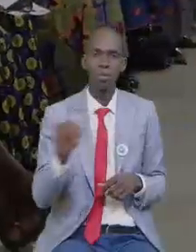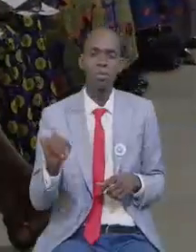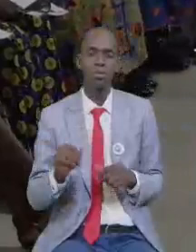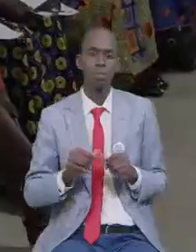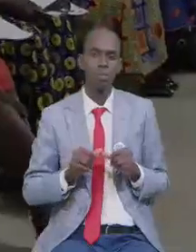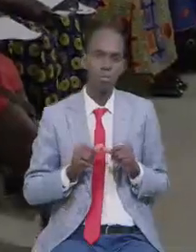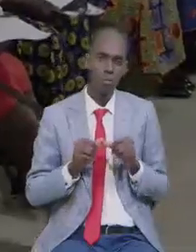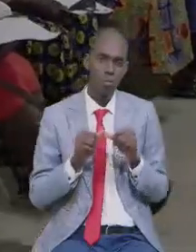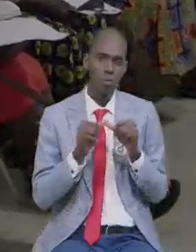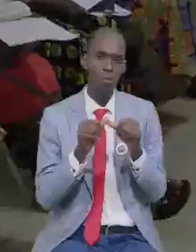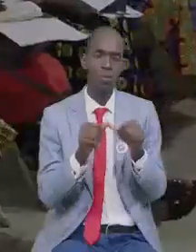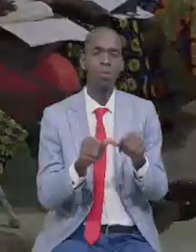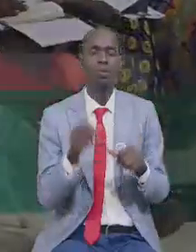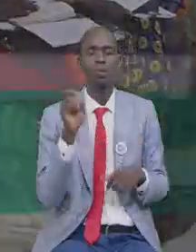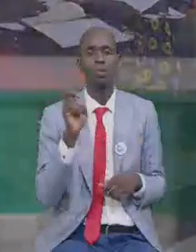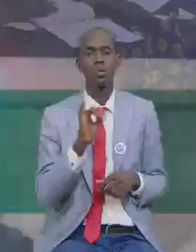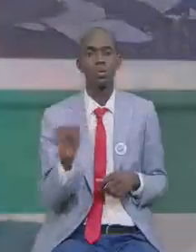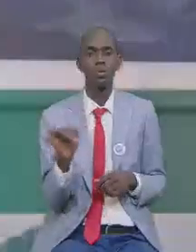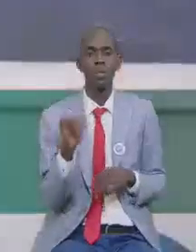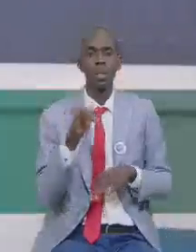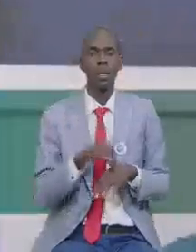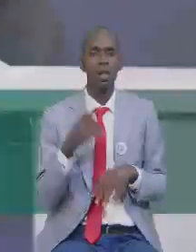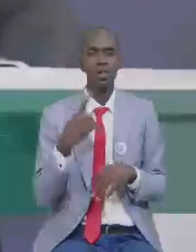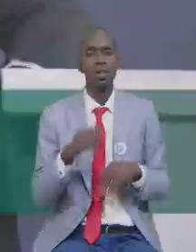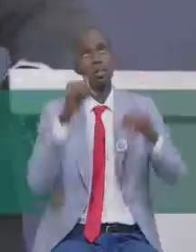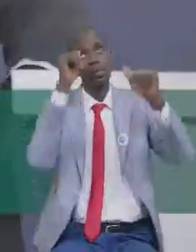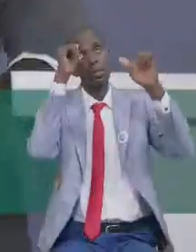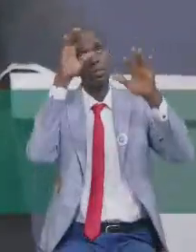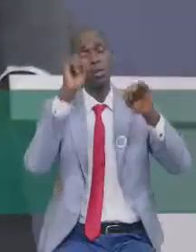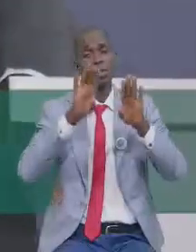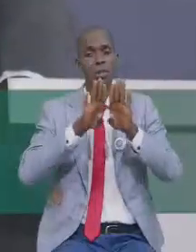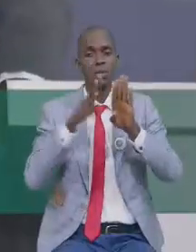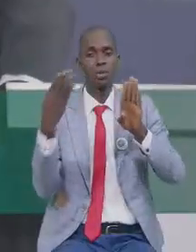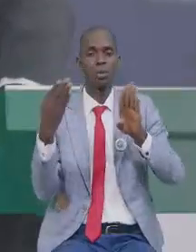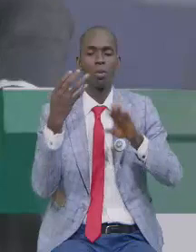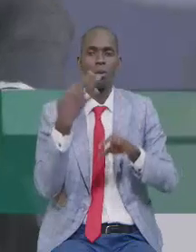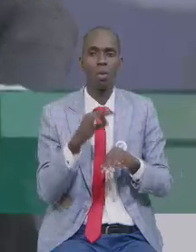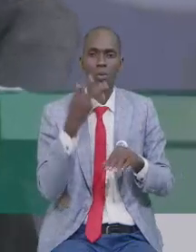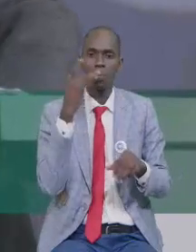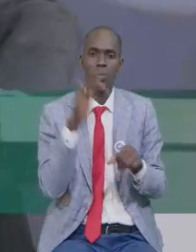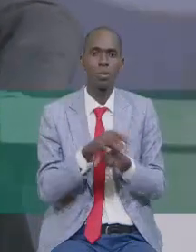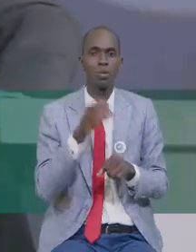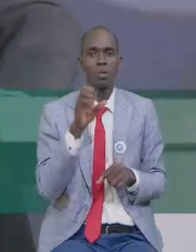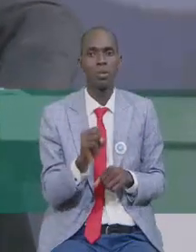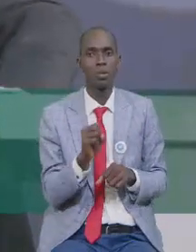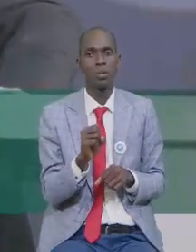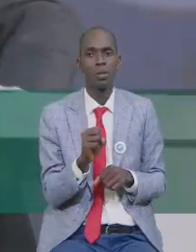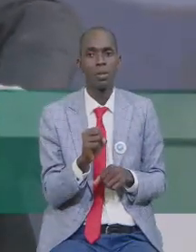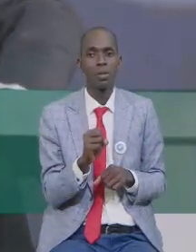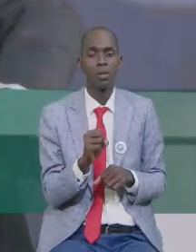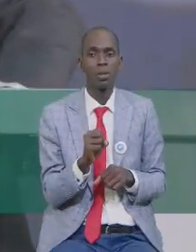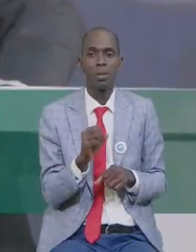Importunate knocking at the Father's door of promises. Incessant